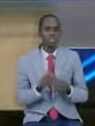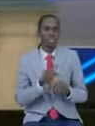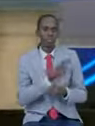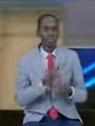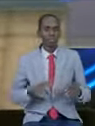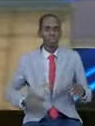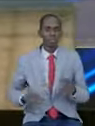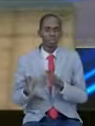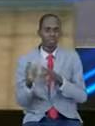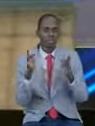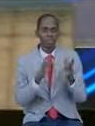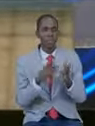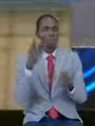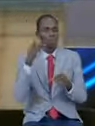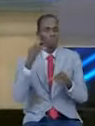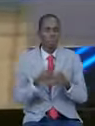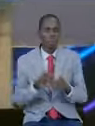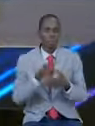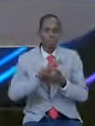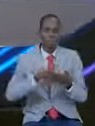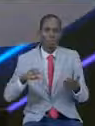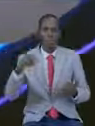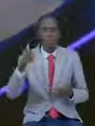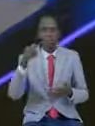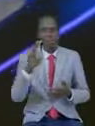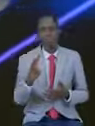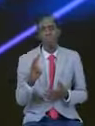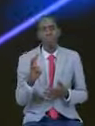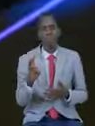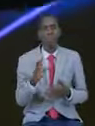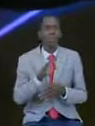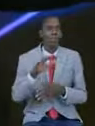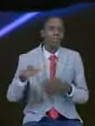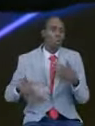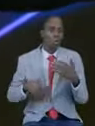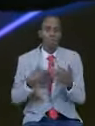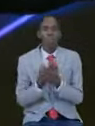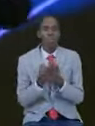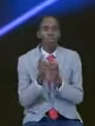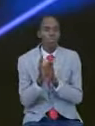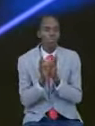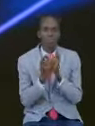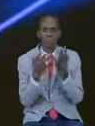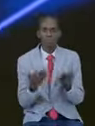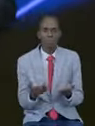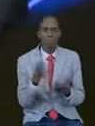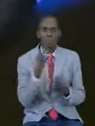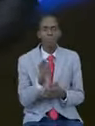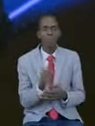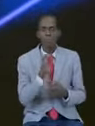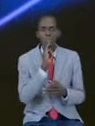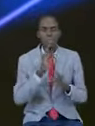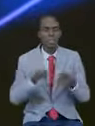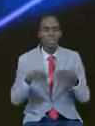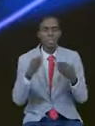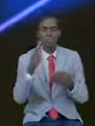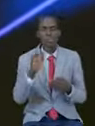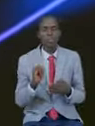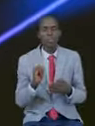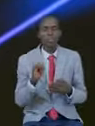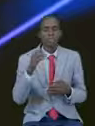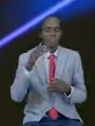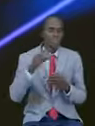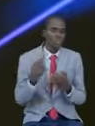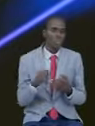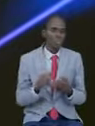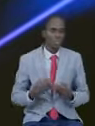Jesus. In verse 16 it says, all scripture is given by inspiration